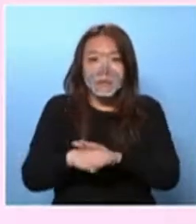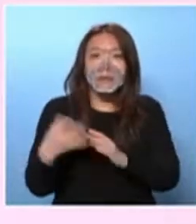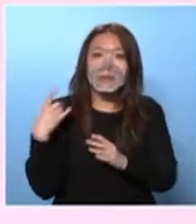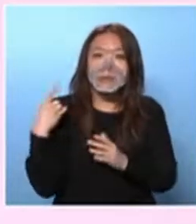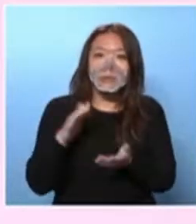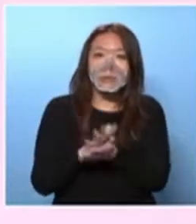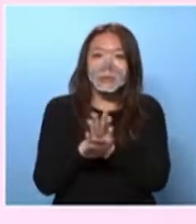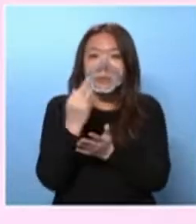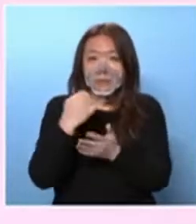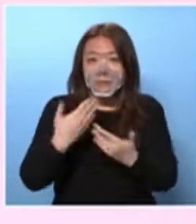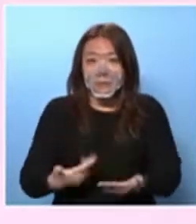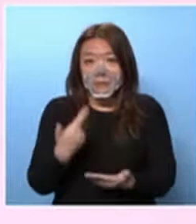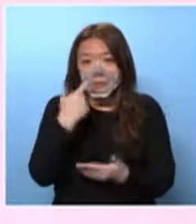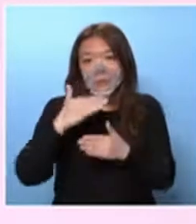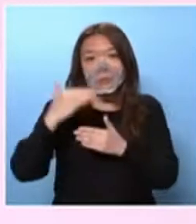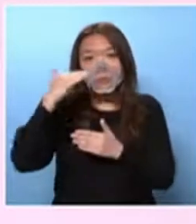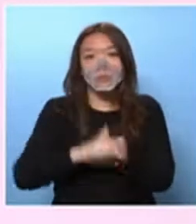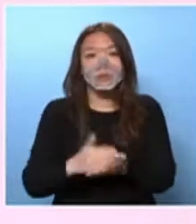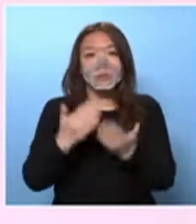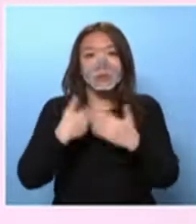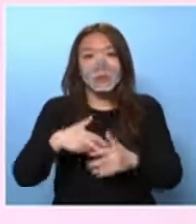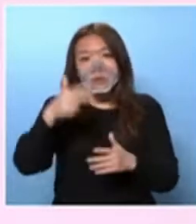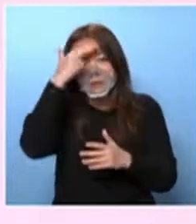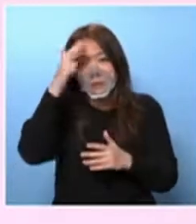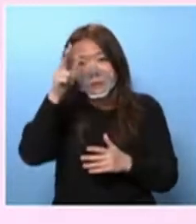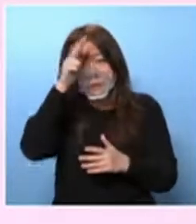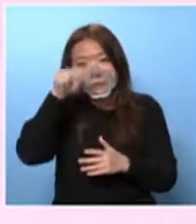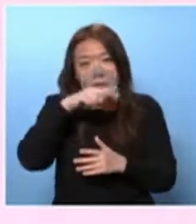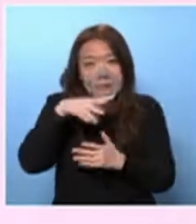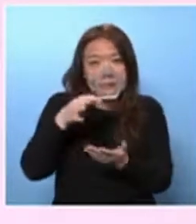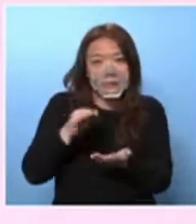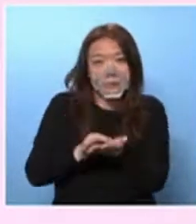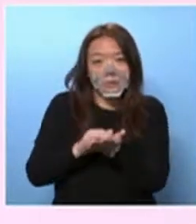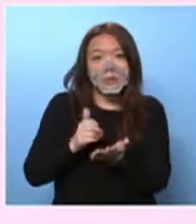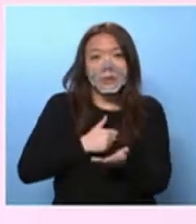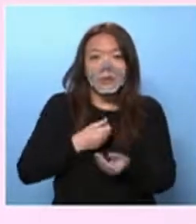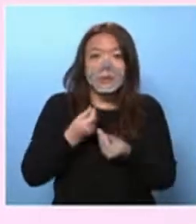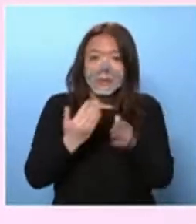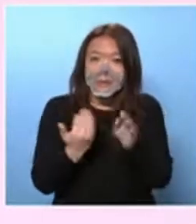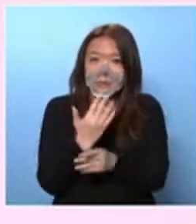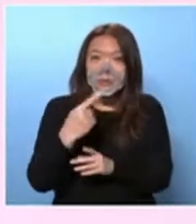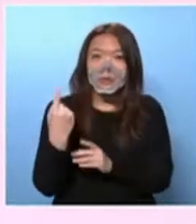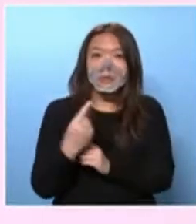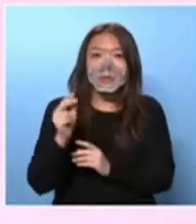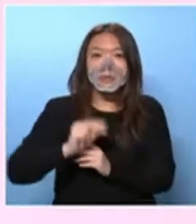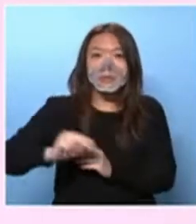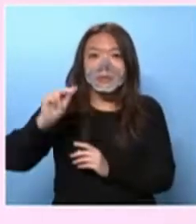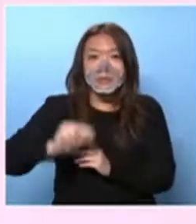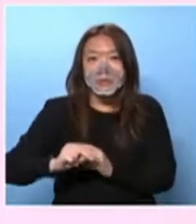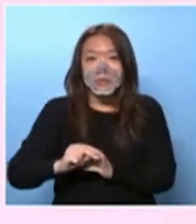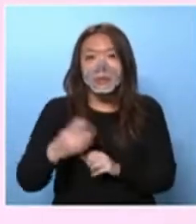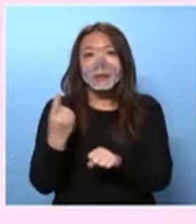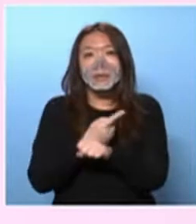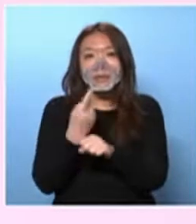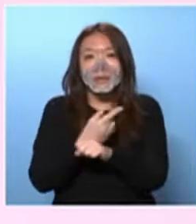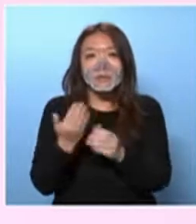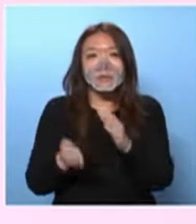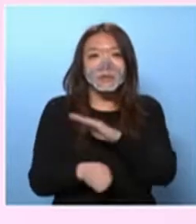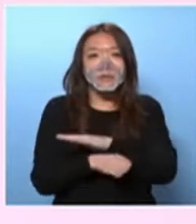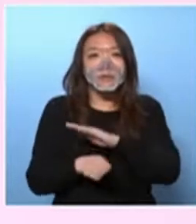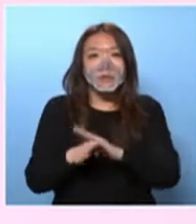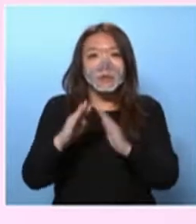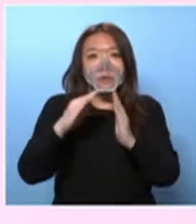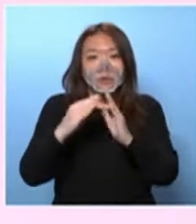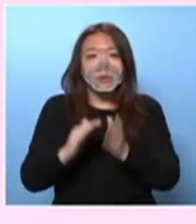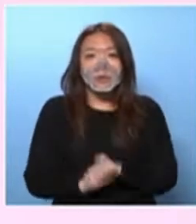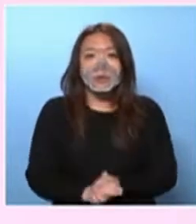4 years is 98,000 units, reaching a new high in recent years. Besides, the government has already identified sufficient land for the